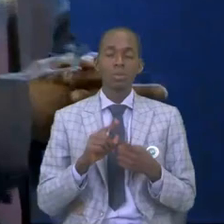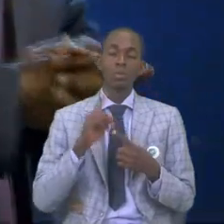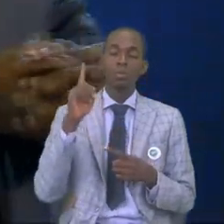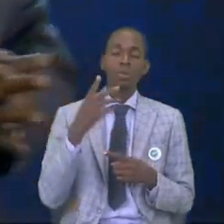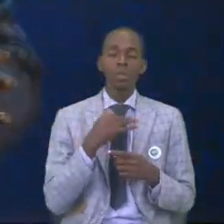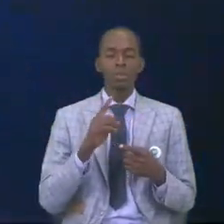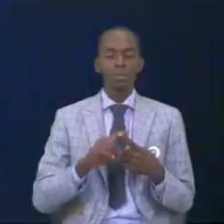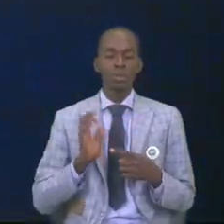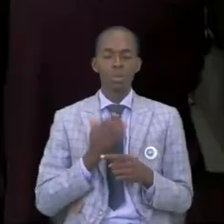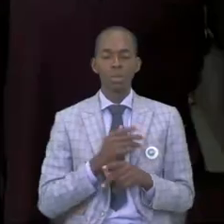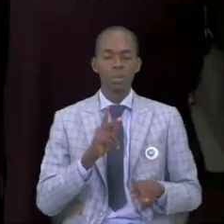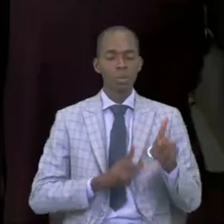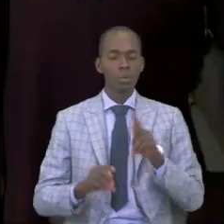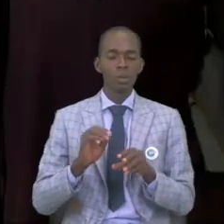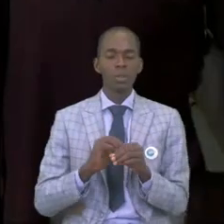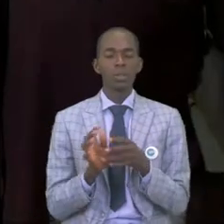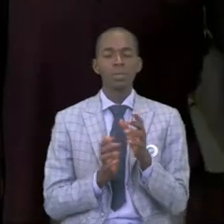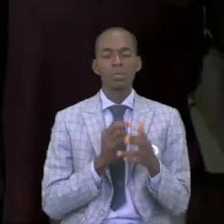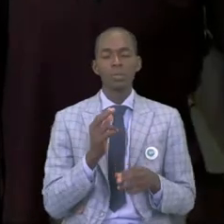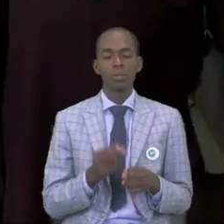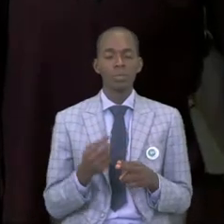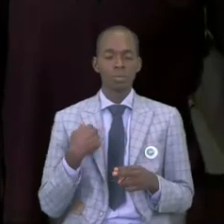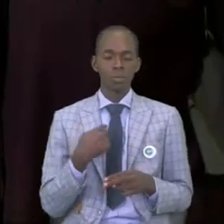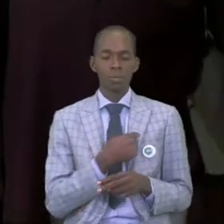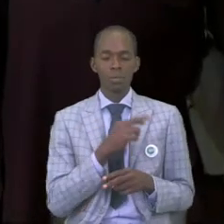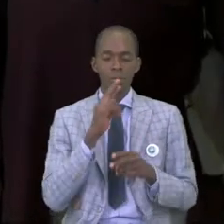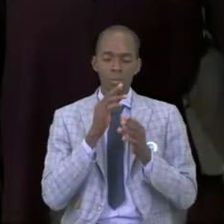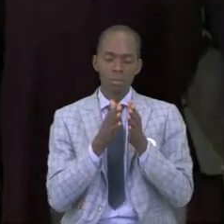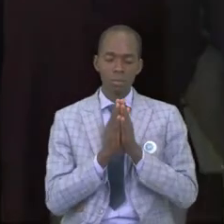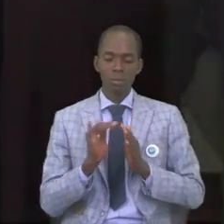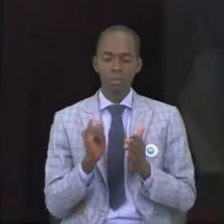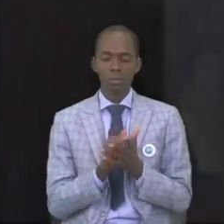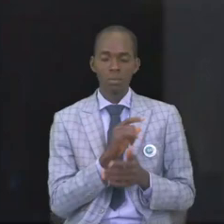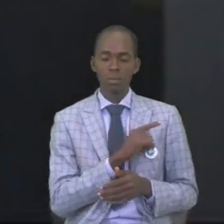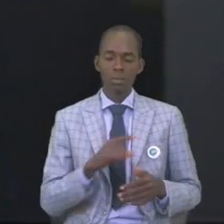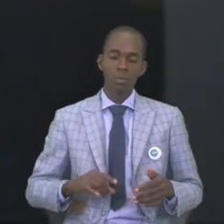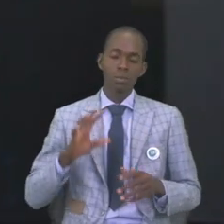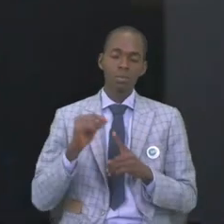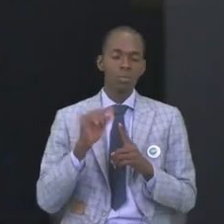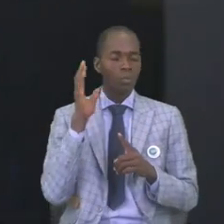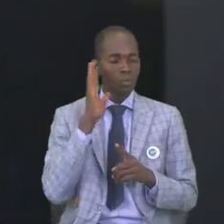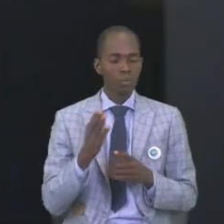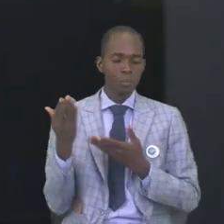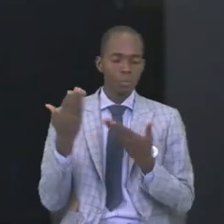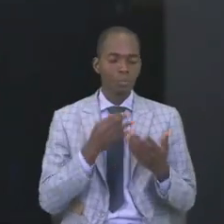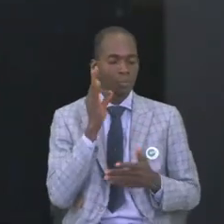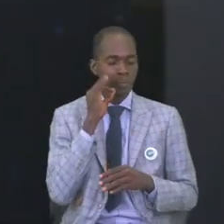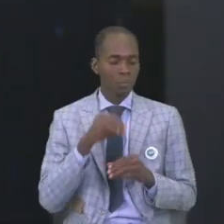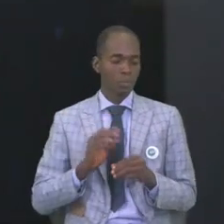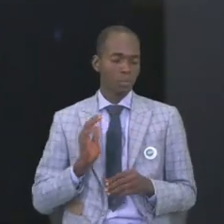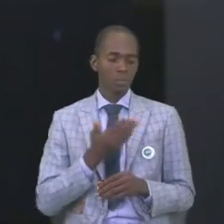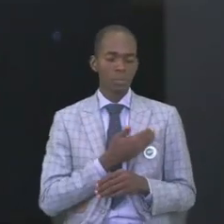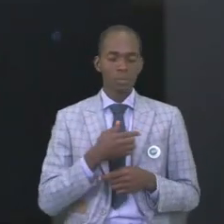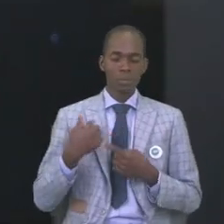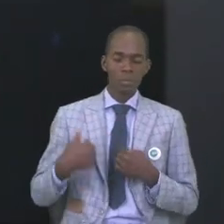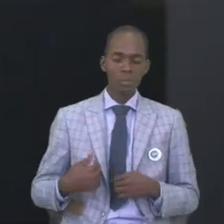in Jesus' name. And we're asking, Lord, that Your word will bear fruit in our heart, in our character, in